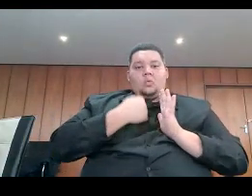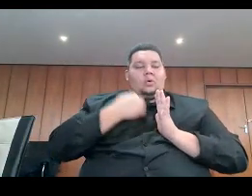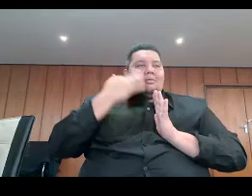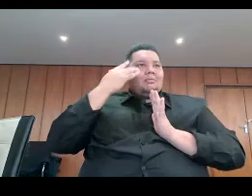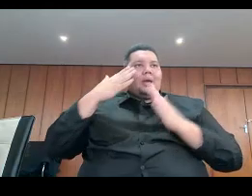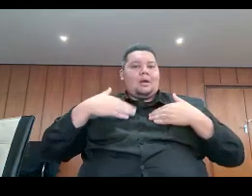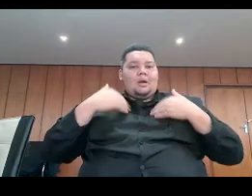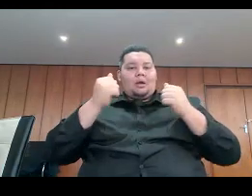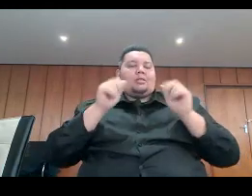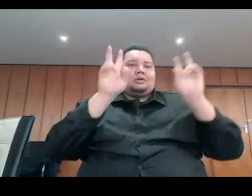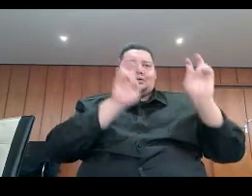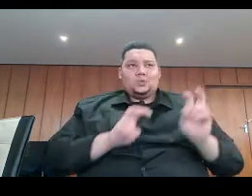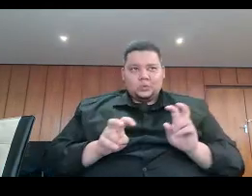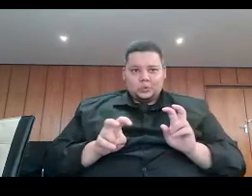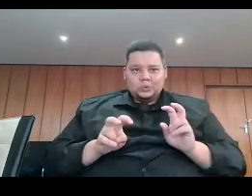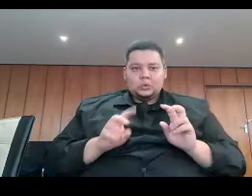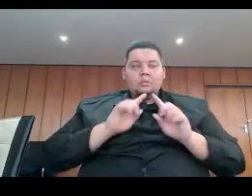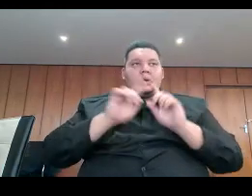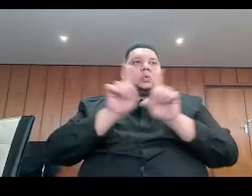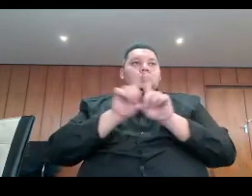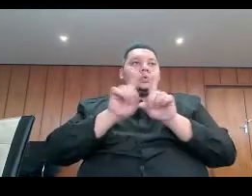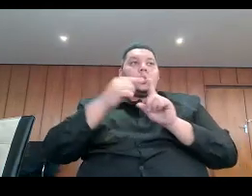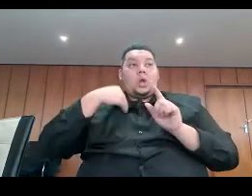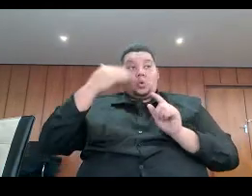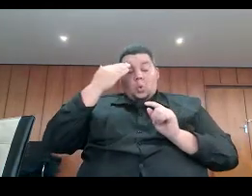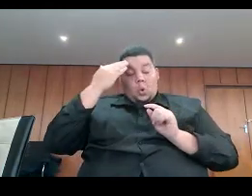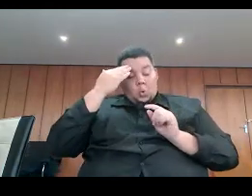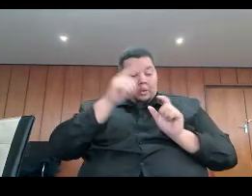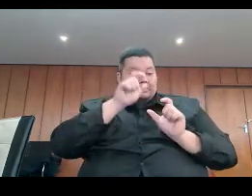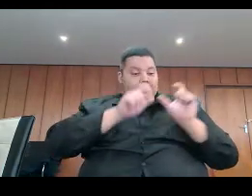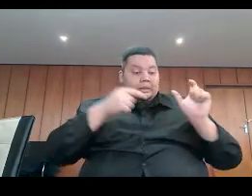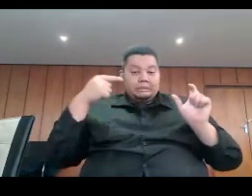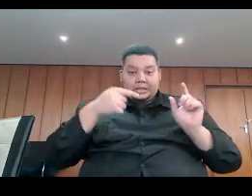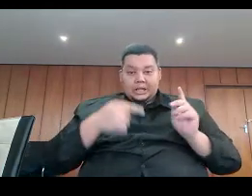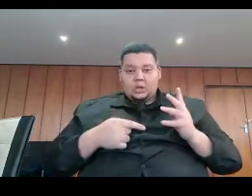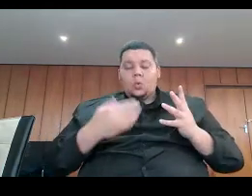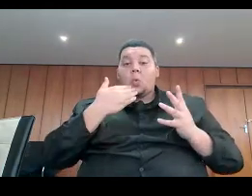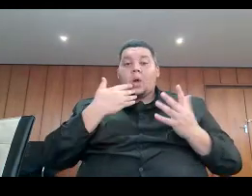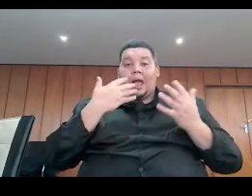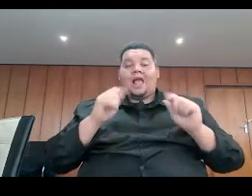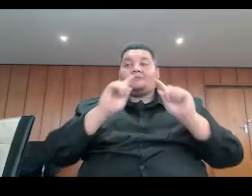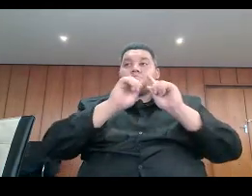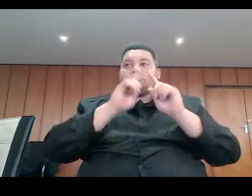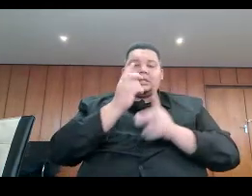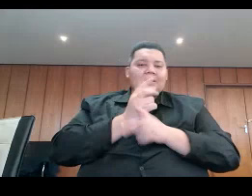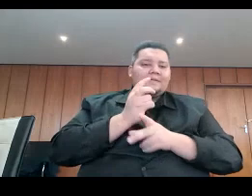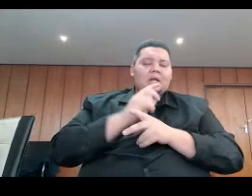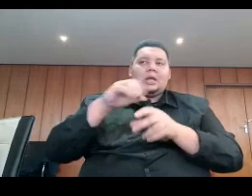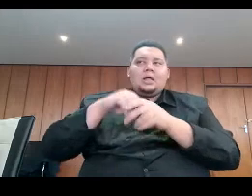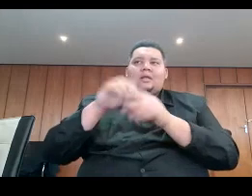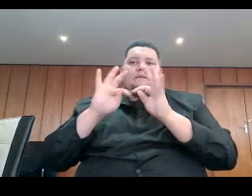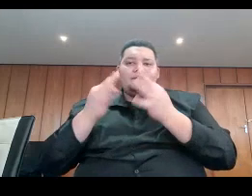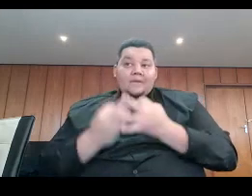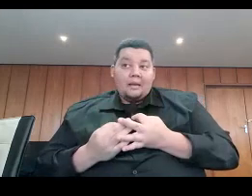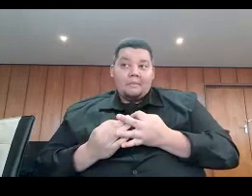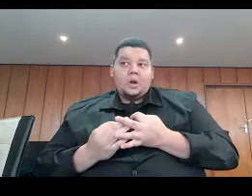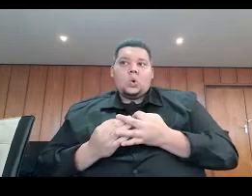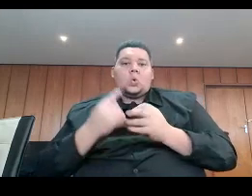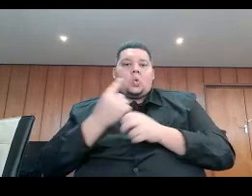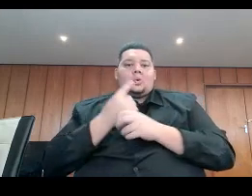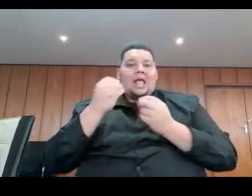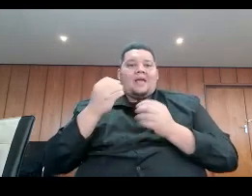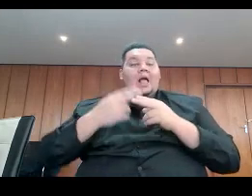health conditions. And we know that people who experience difficulties, families have a very